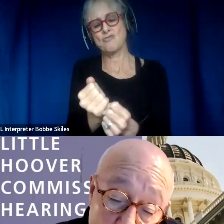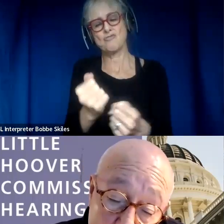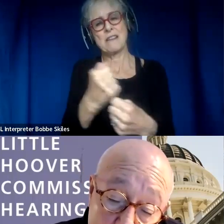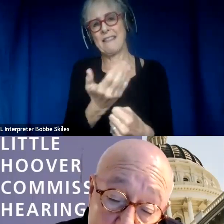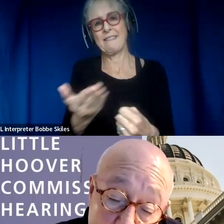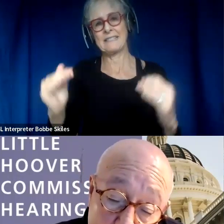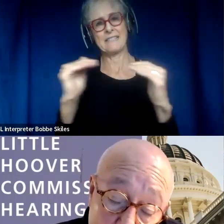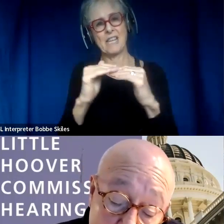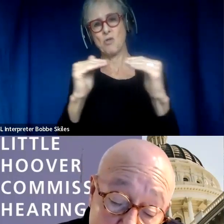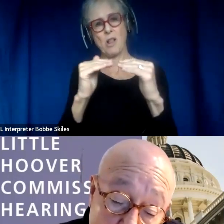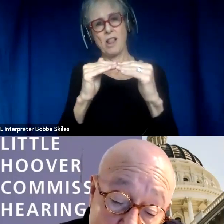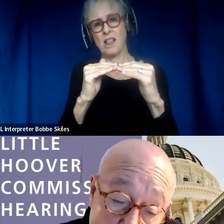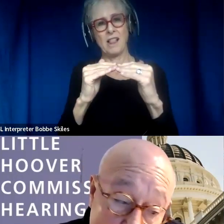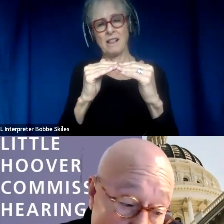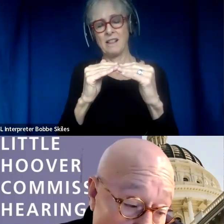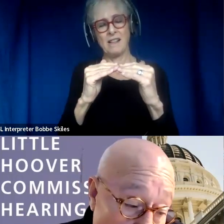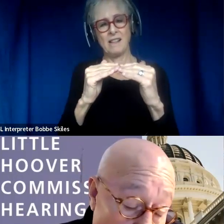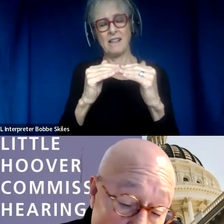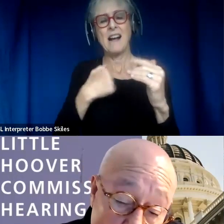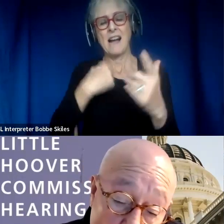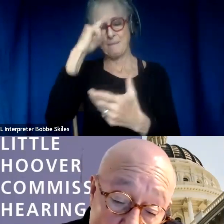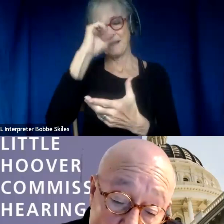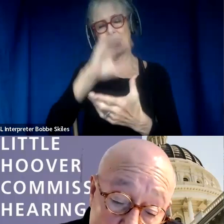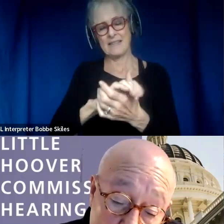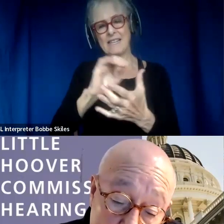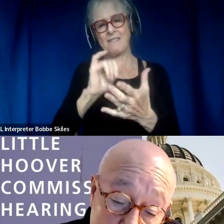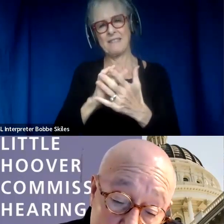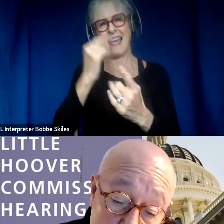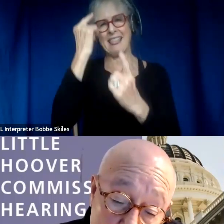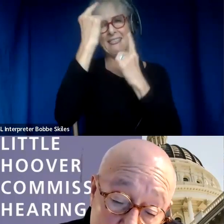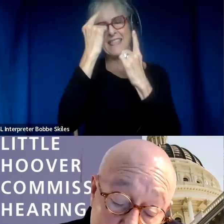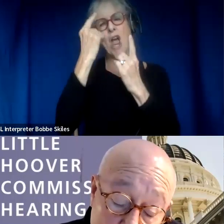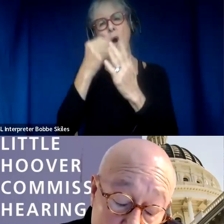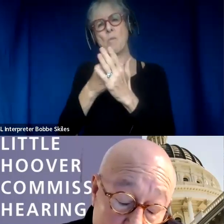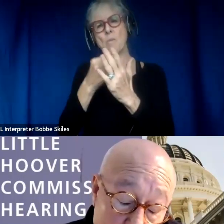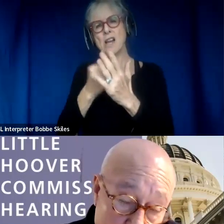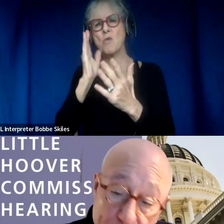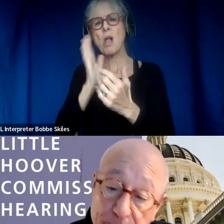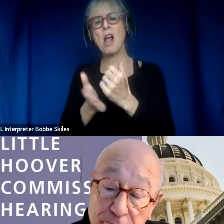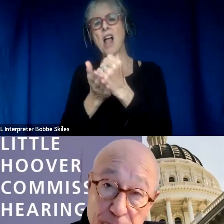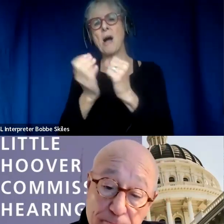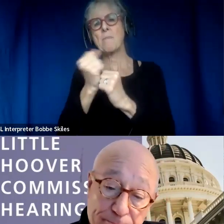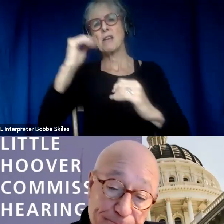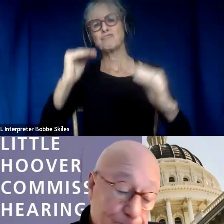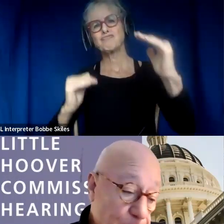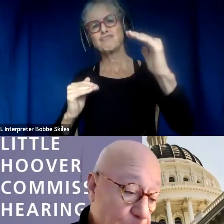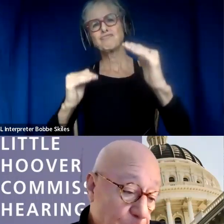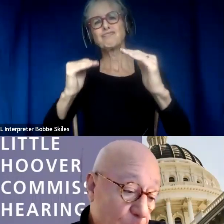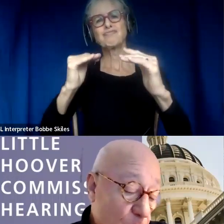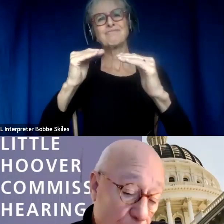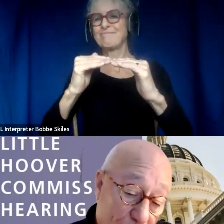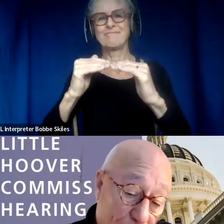I actually believe that thinking money creates equity is a very culturally